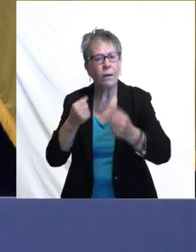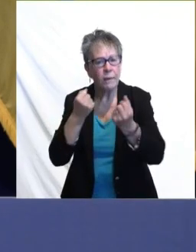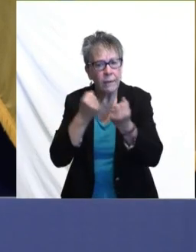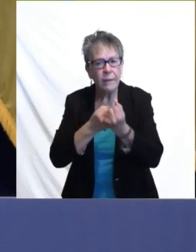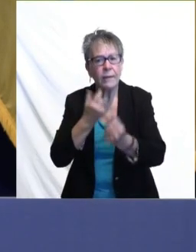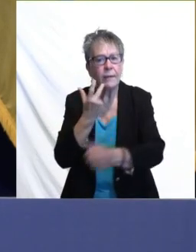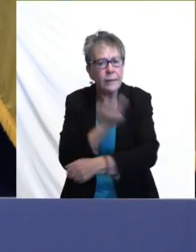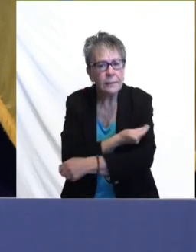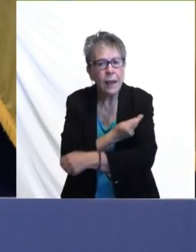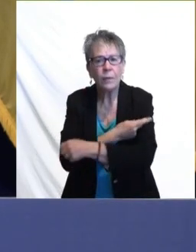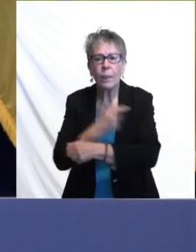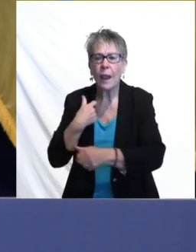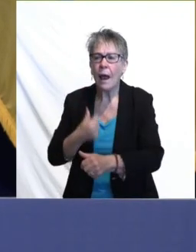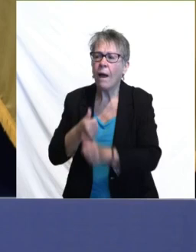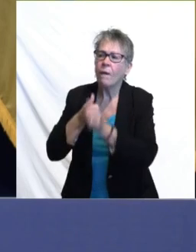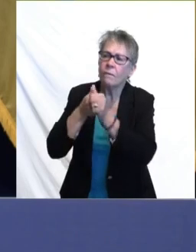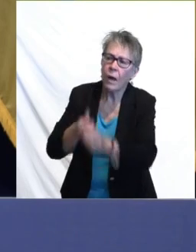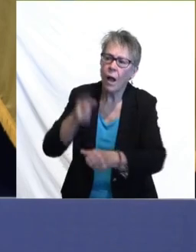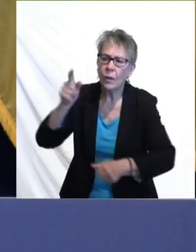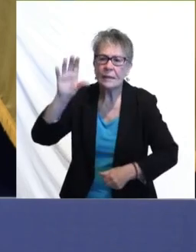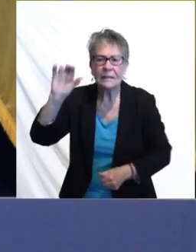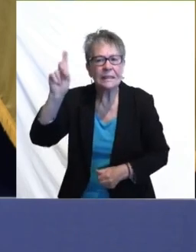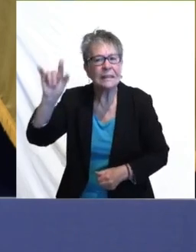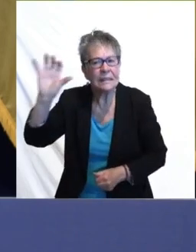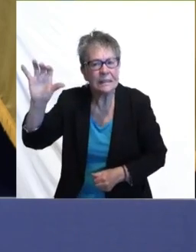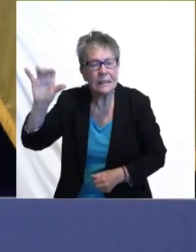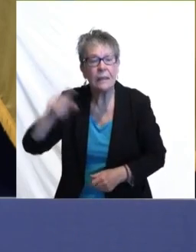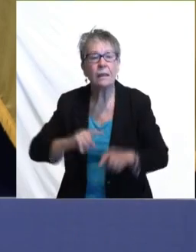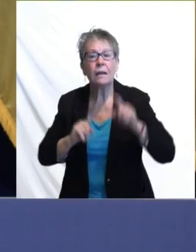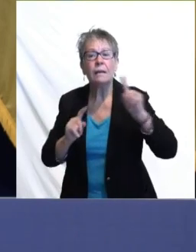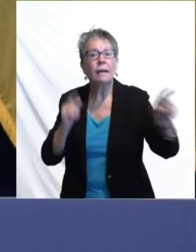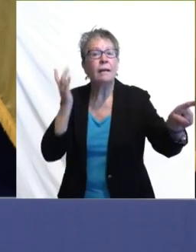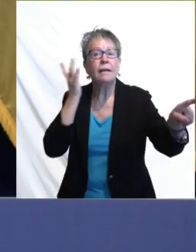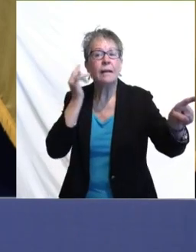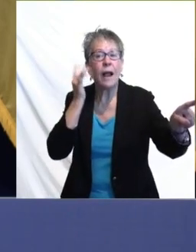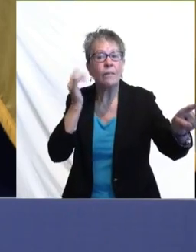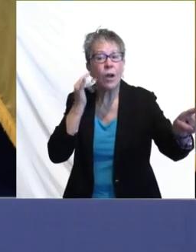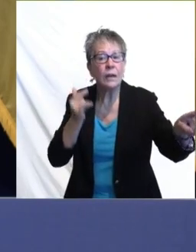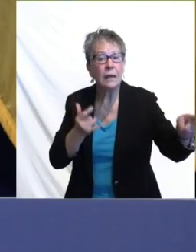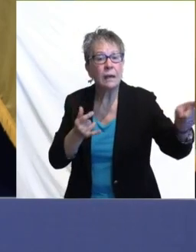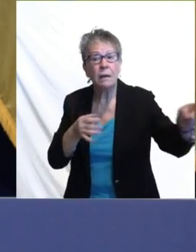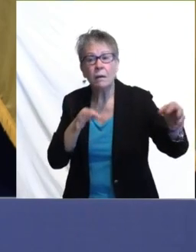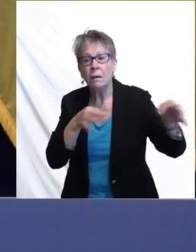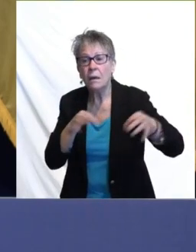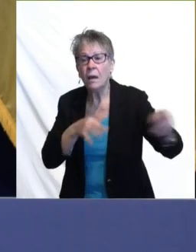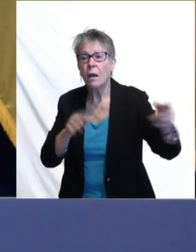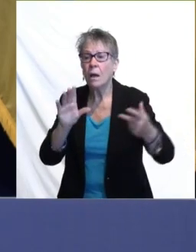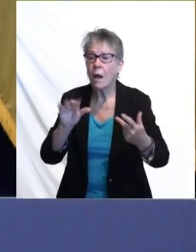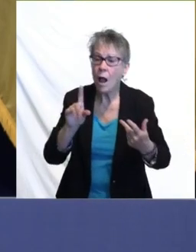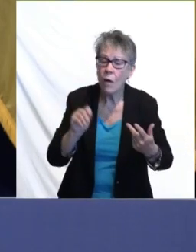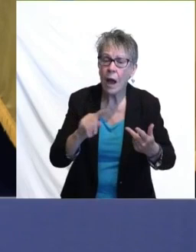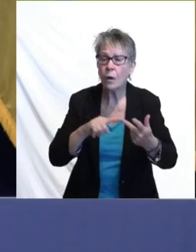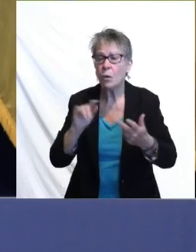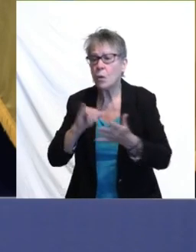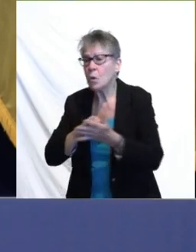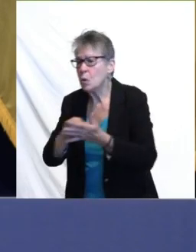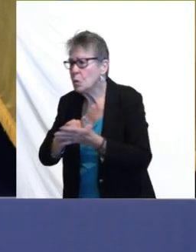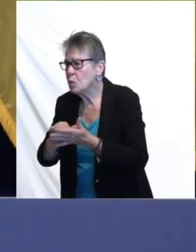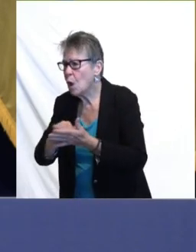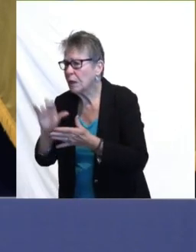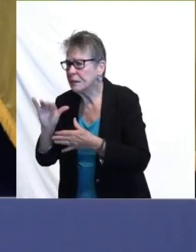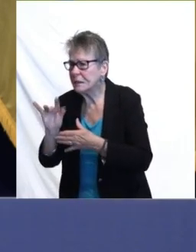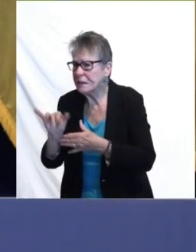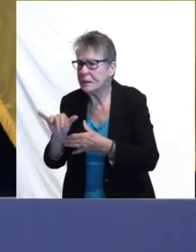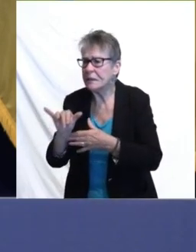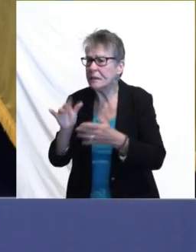if you see what California is, the direction they're headed, Colorado, New York City, I think you can assume that that's a